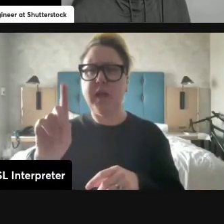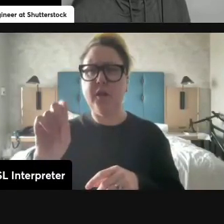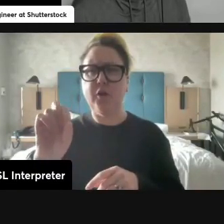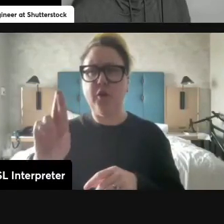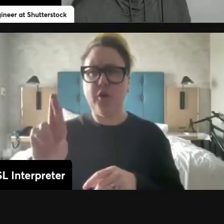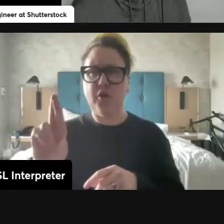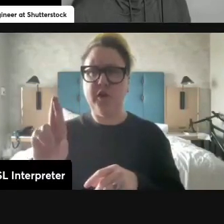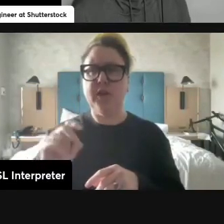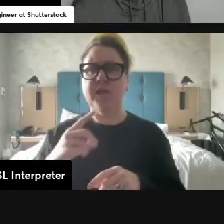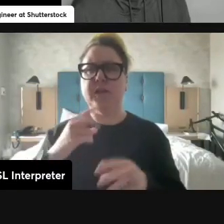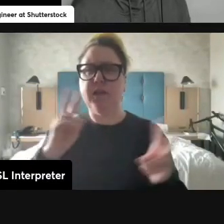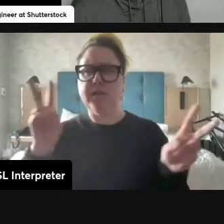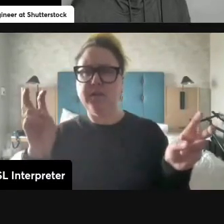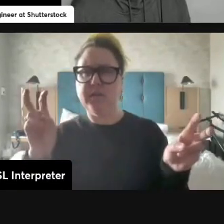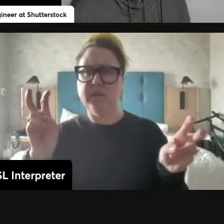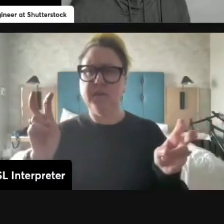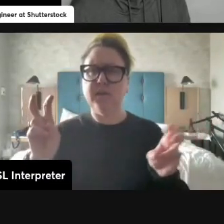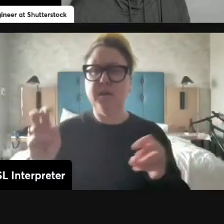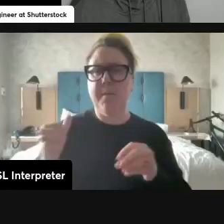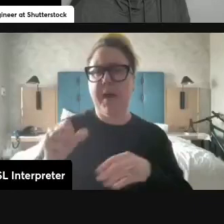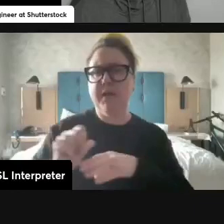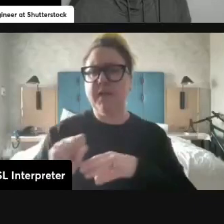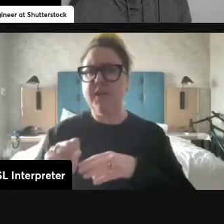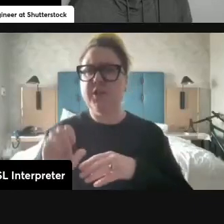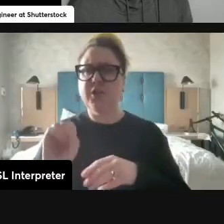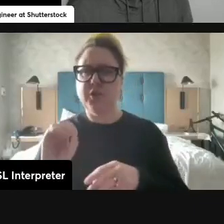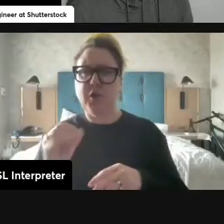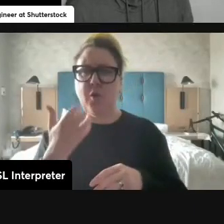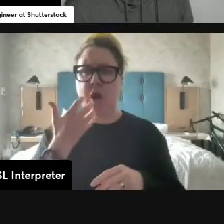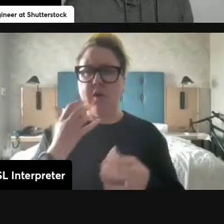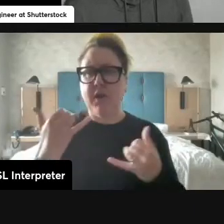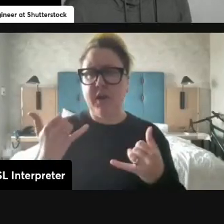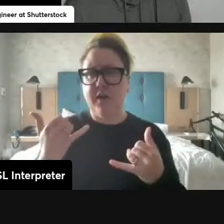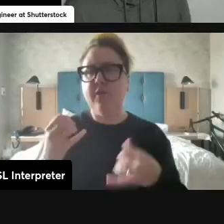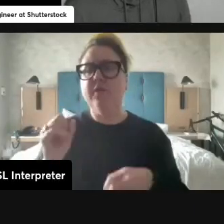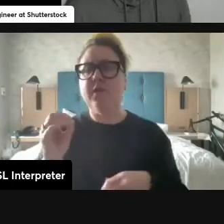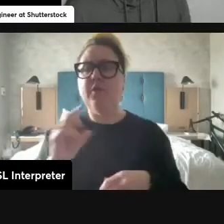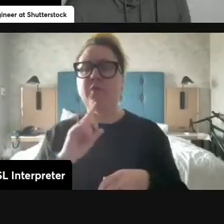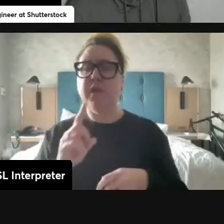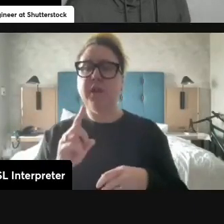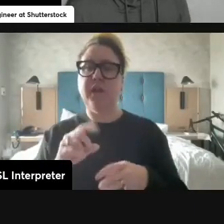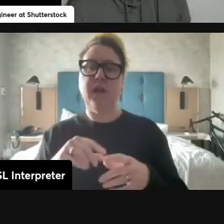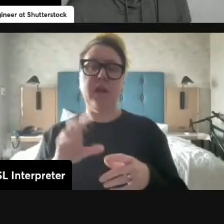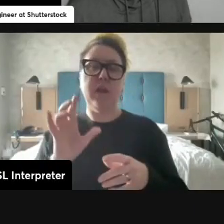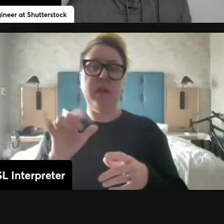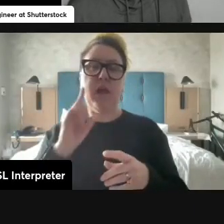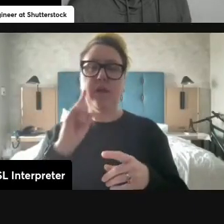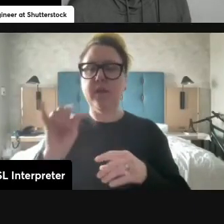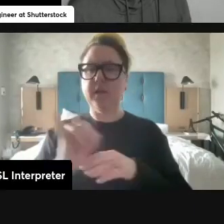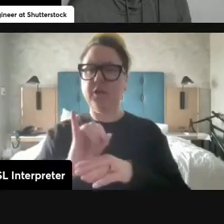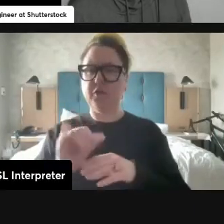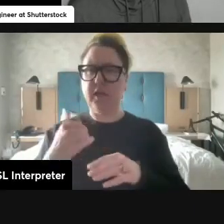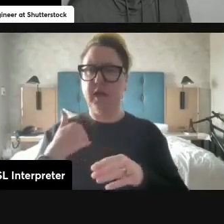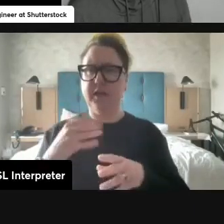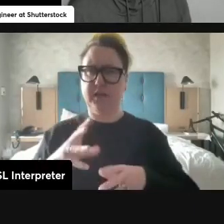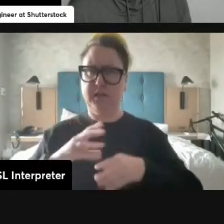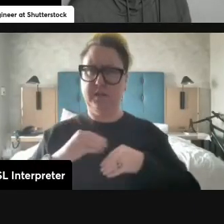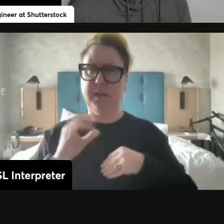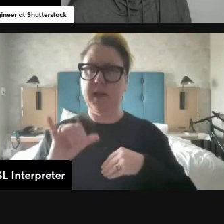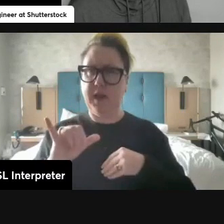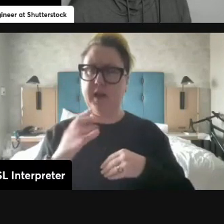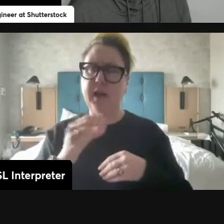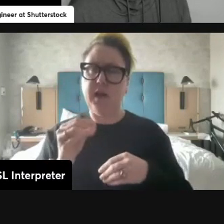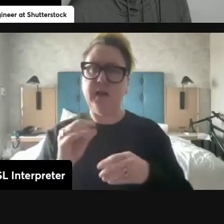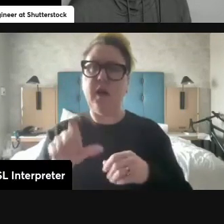so everybody's on it. It has the most plugins, it has the most tools, and I think the industry has accepted that, and even